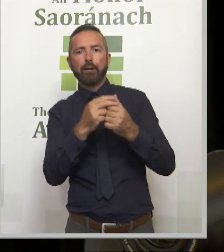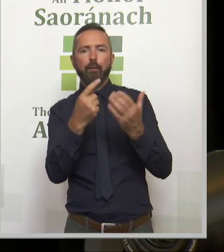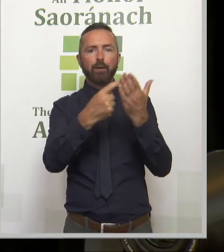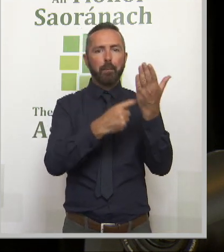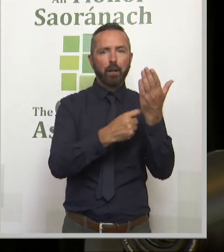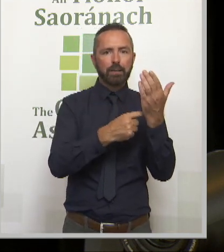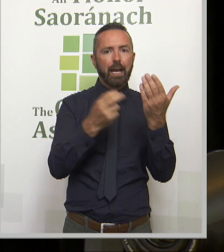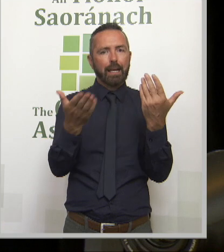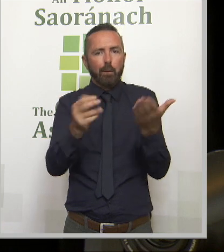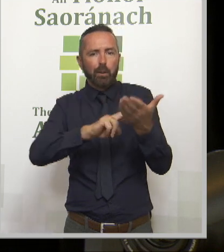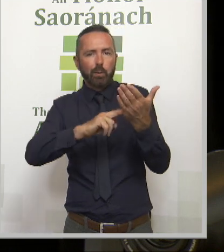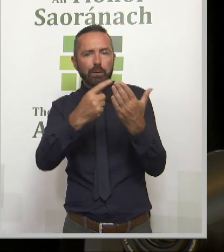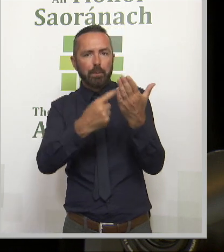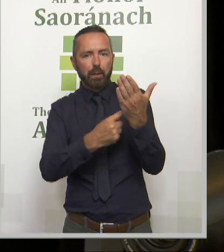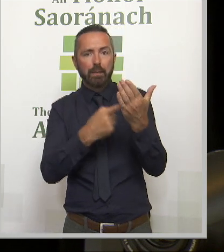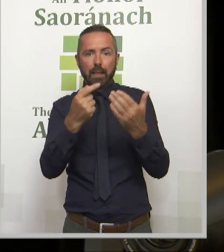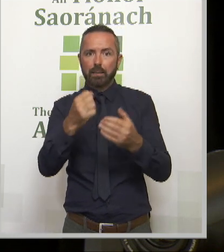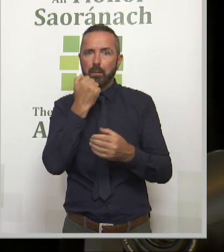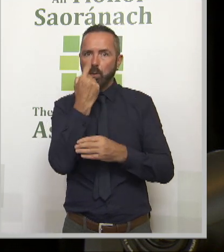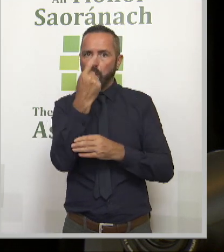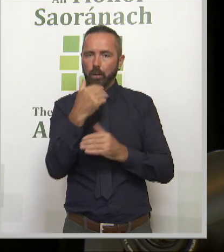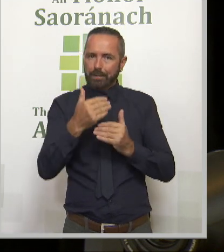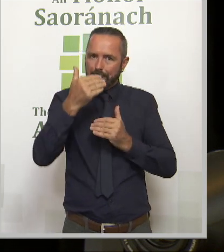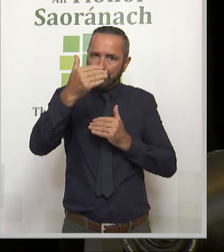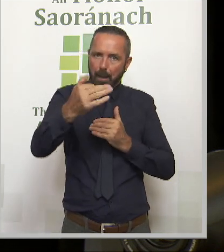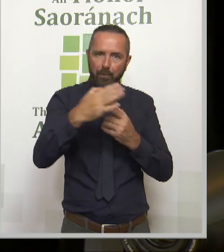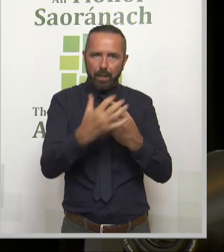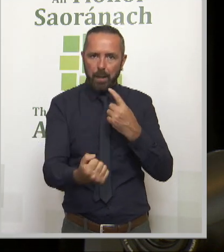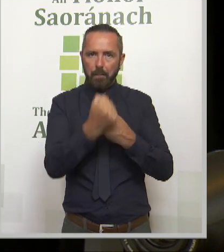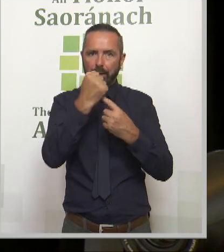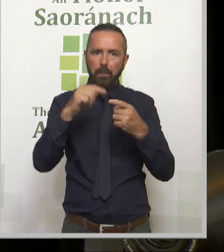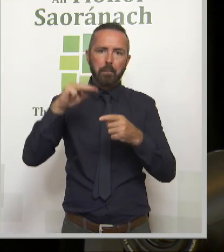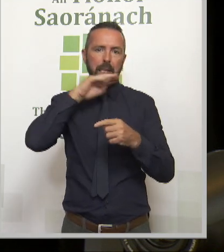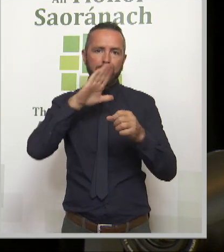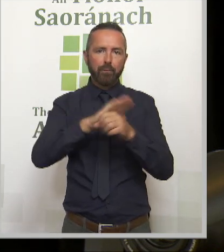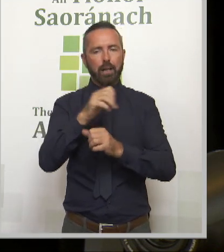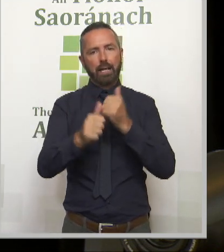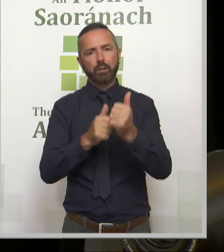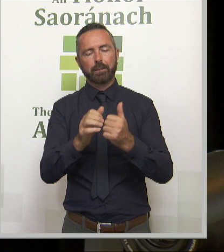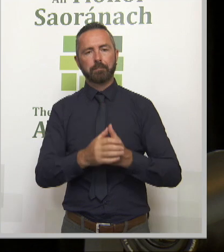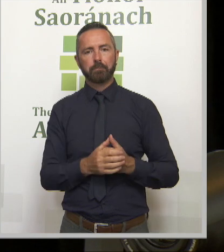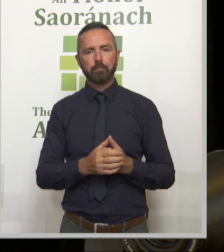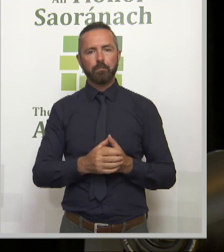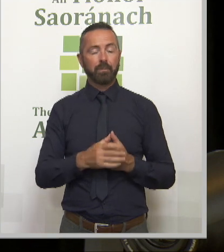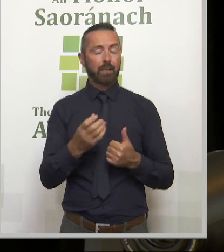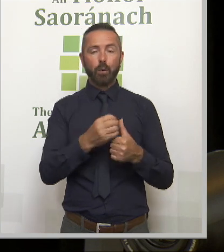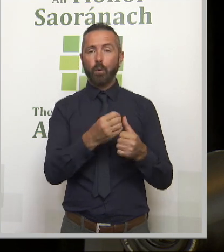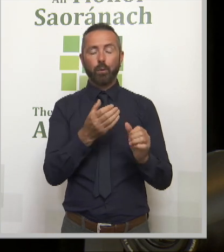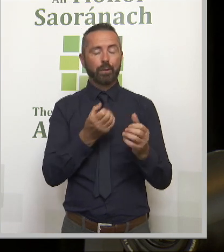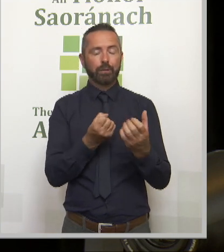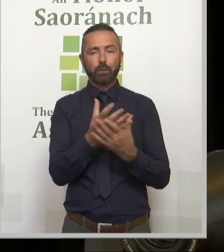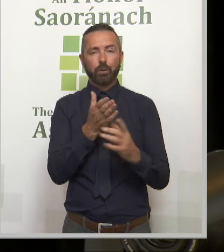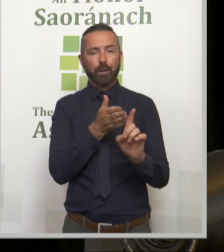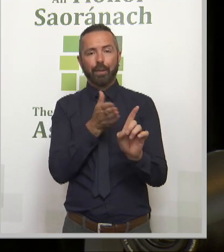is really the limiting step for taking impactful action. And that's a whole nother story,